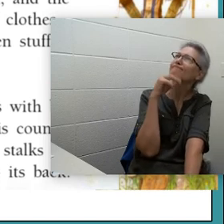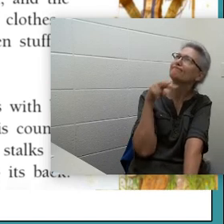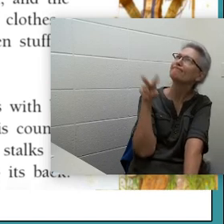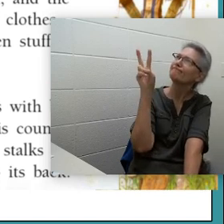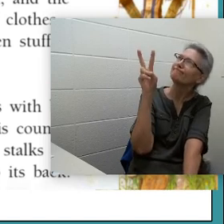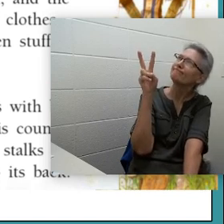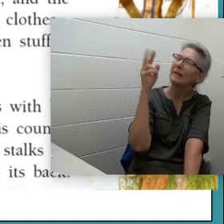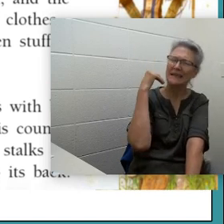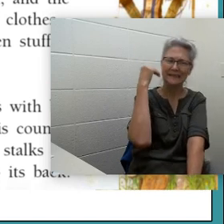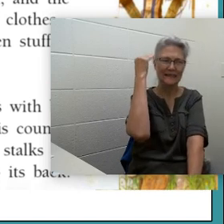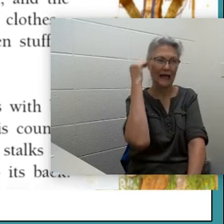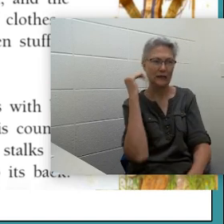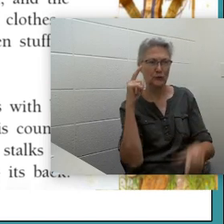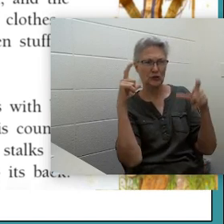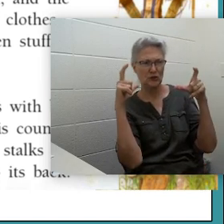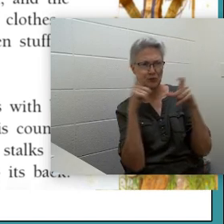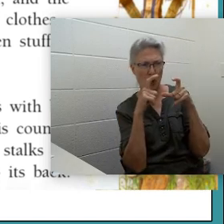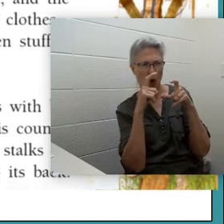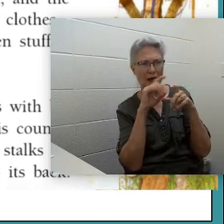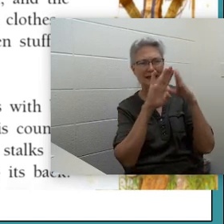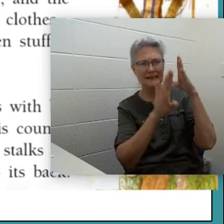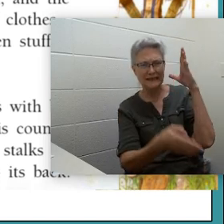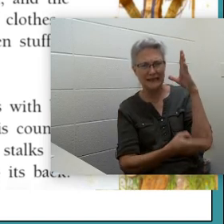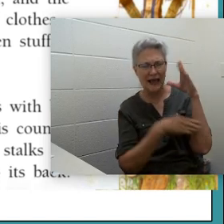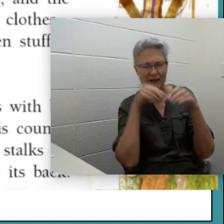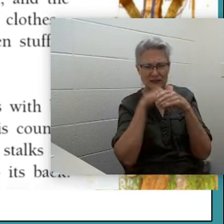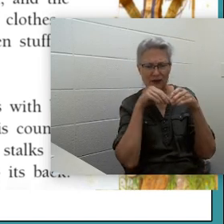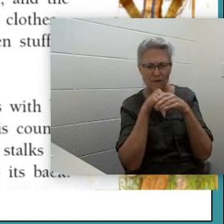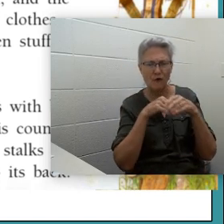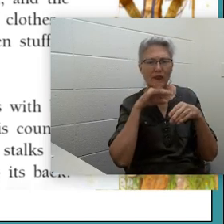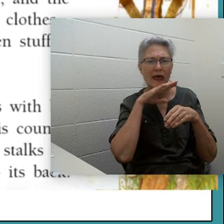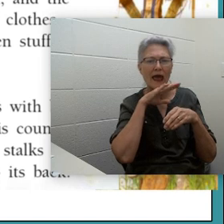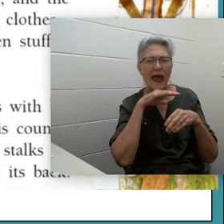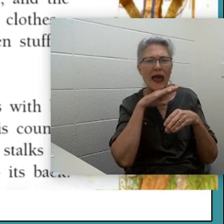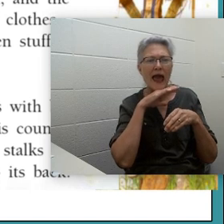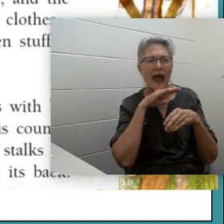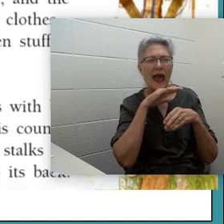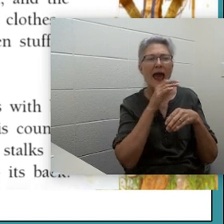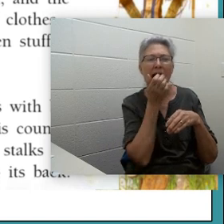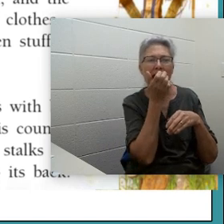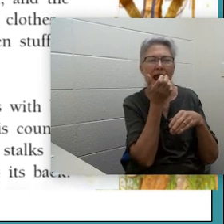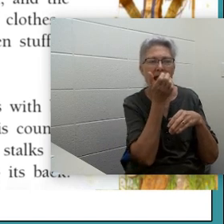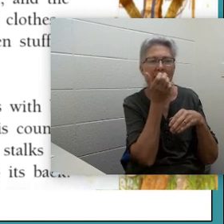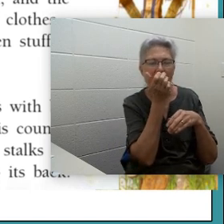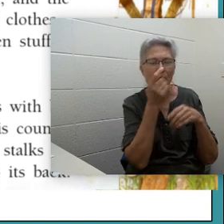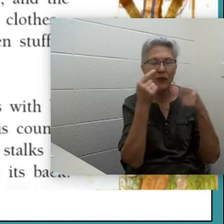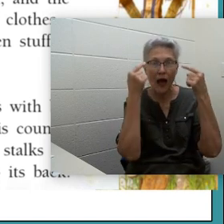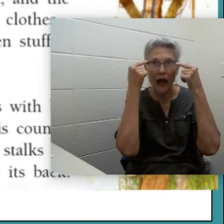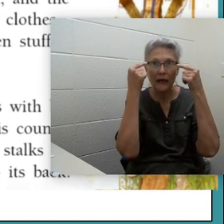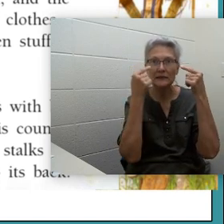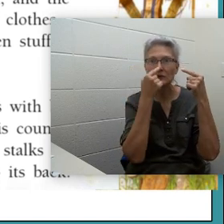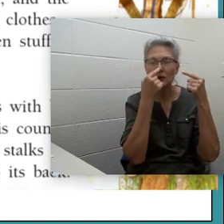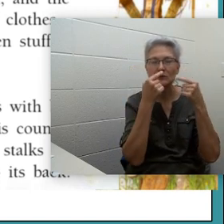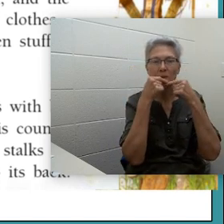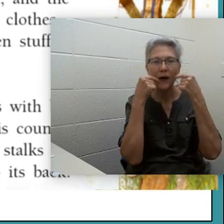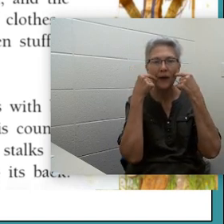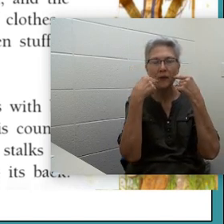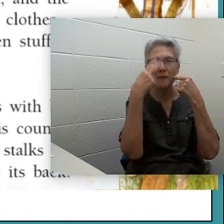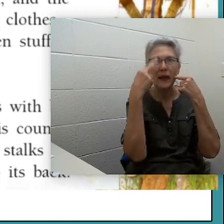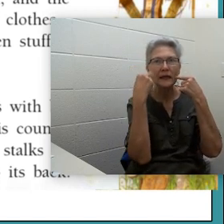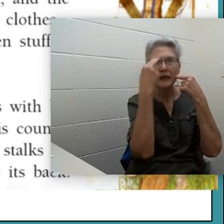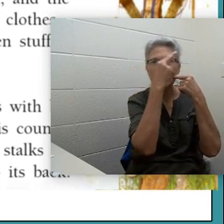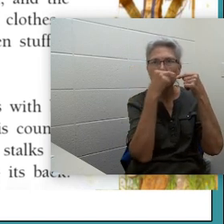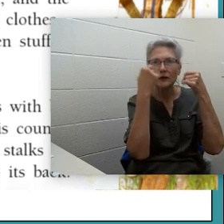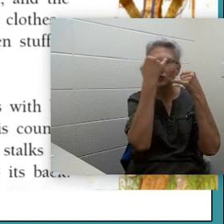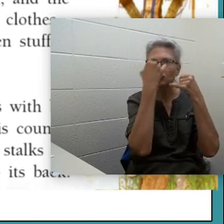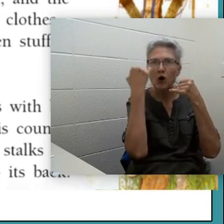Its head was a small sack stuffed with straw, with eyes, nose, and mouth painted on it to represent a face.